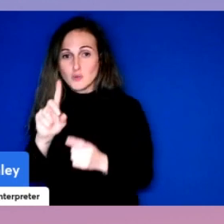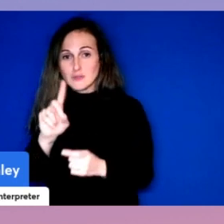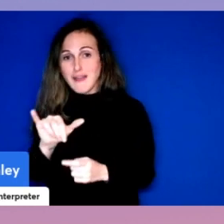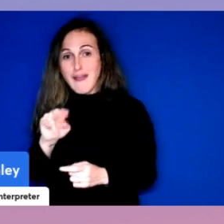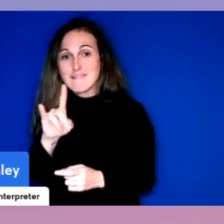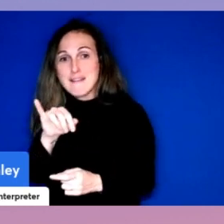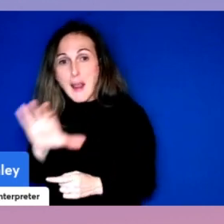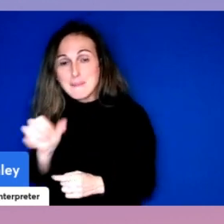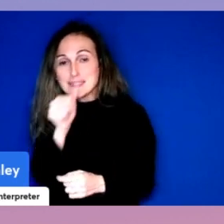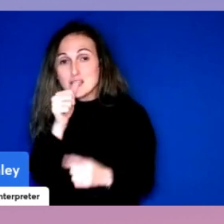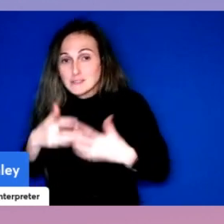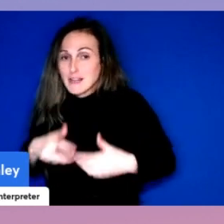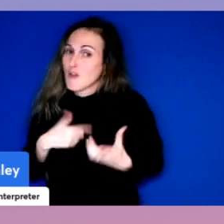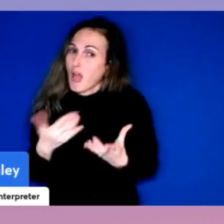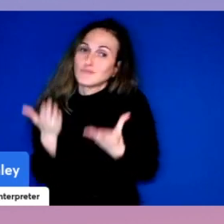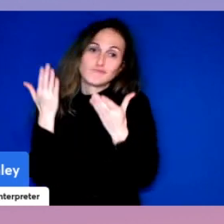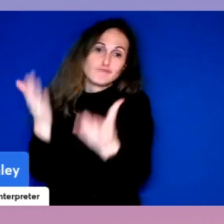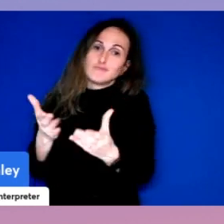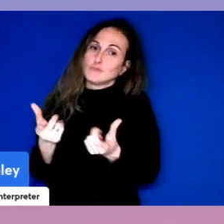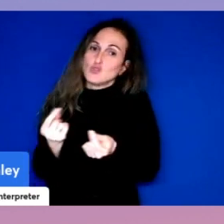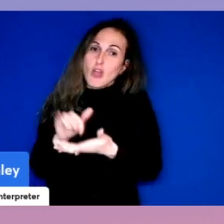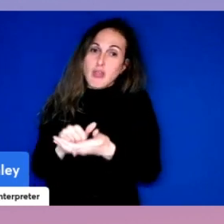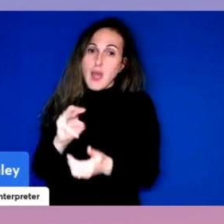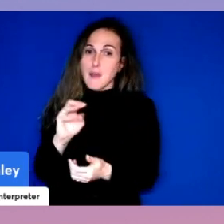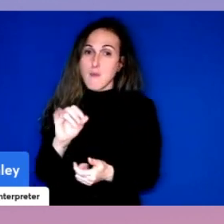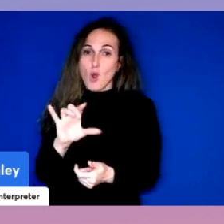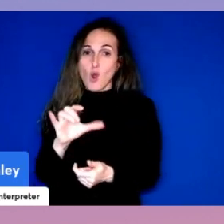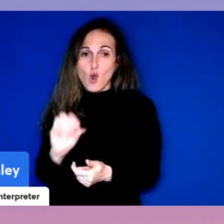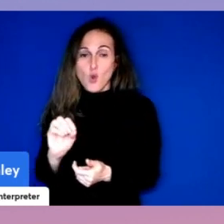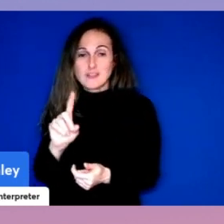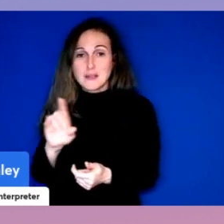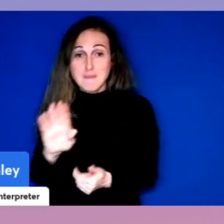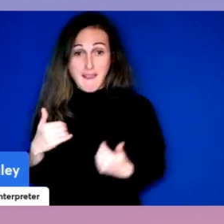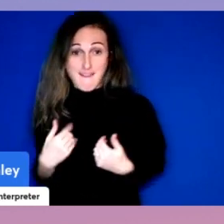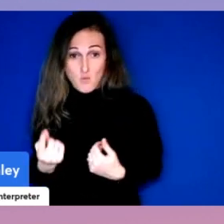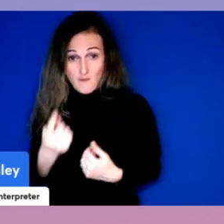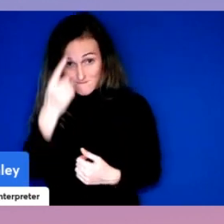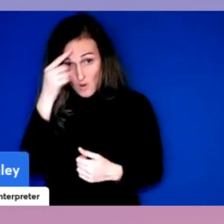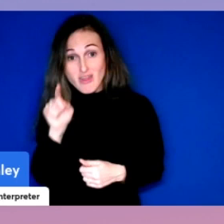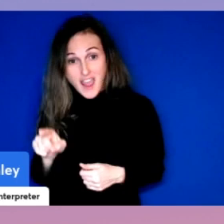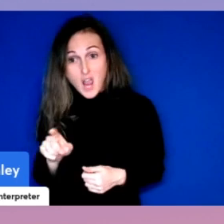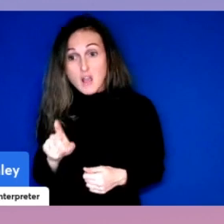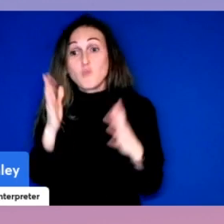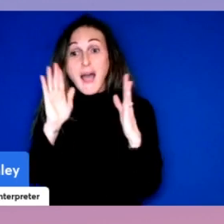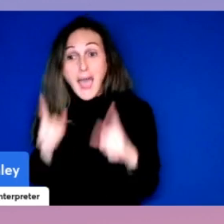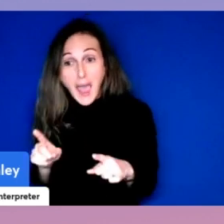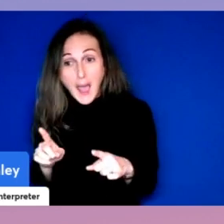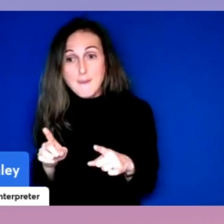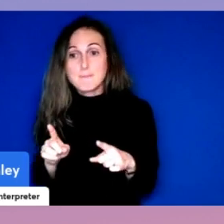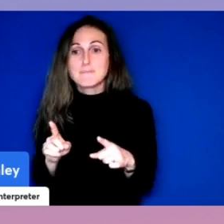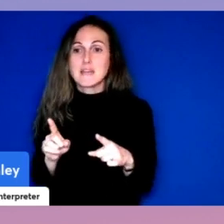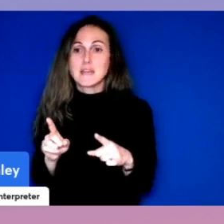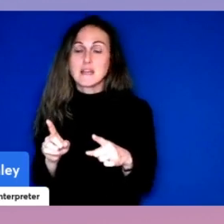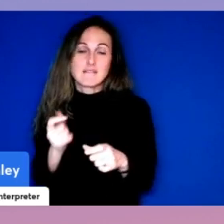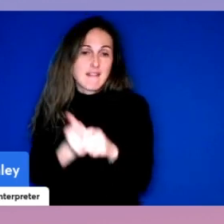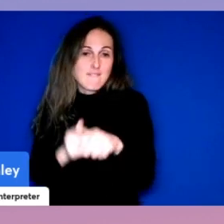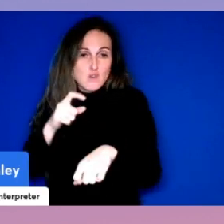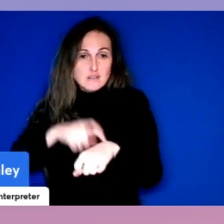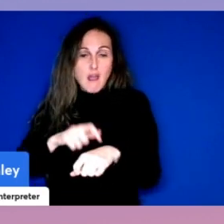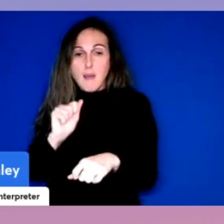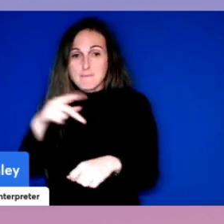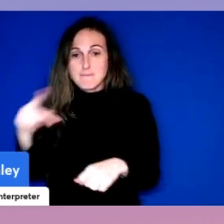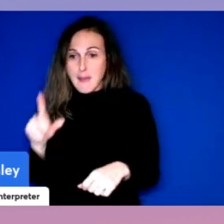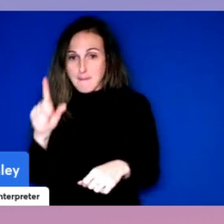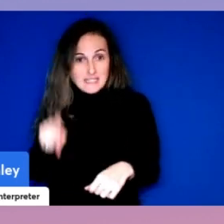I highly recommend doing that. MongoDB, Vault has one for MongoDB. And what will happen is every time the application needs